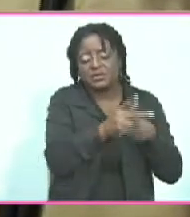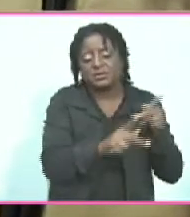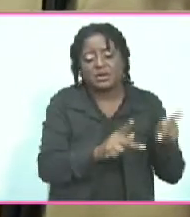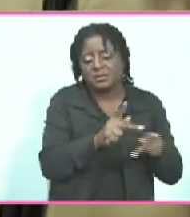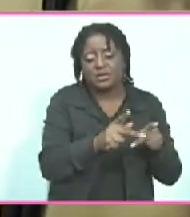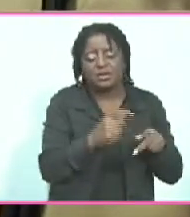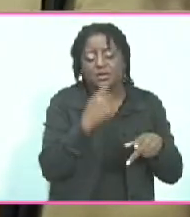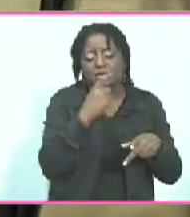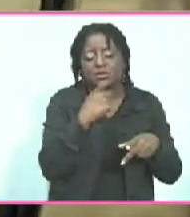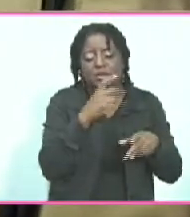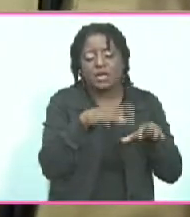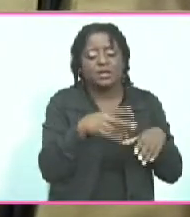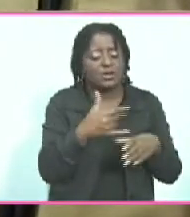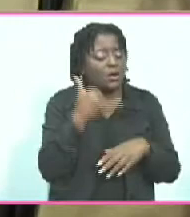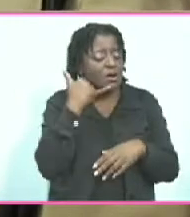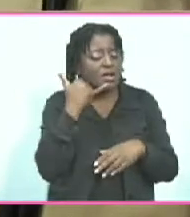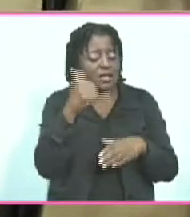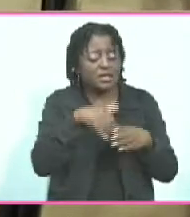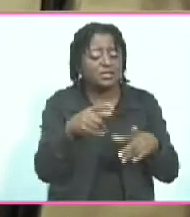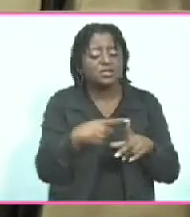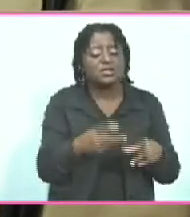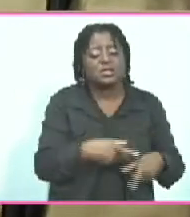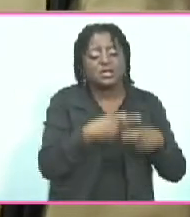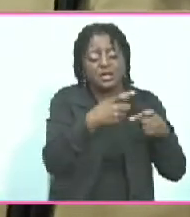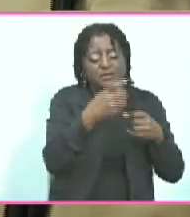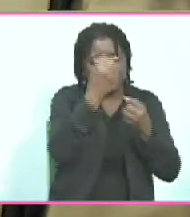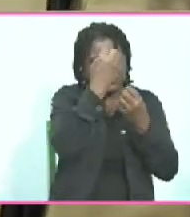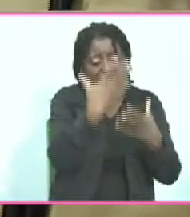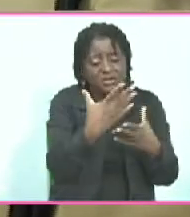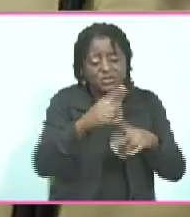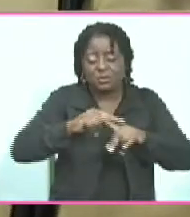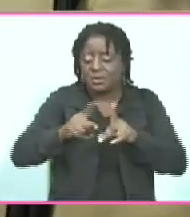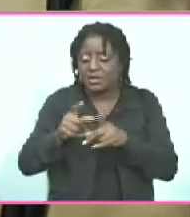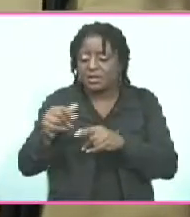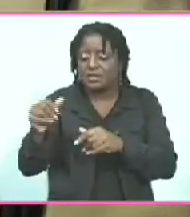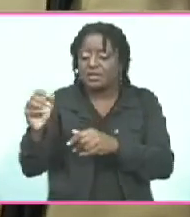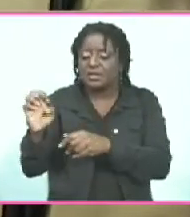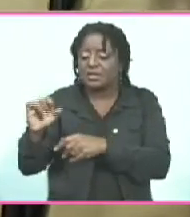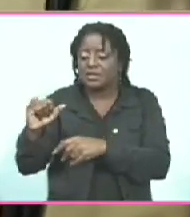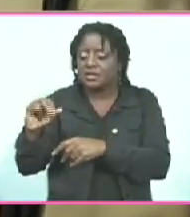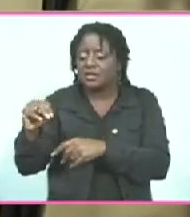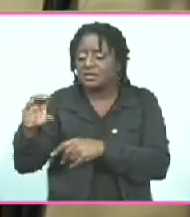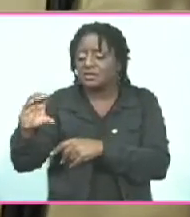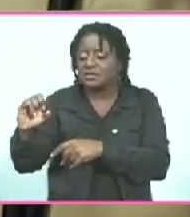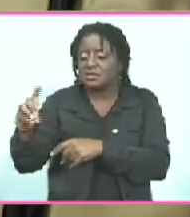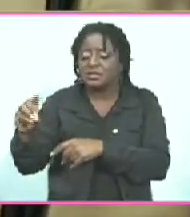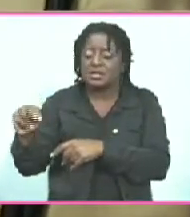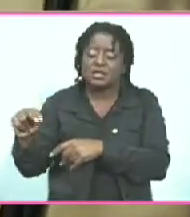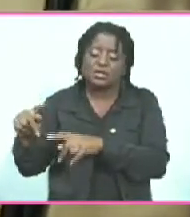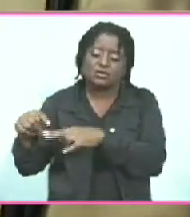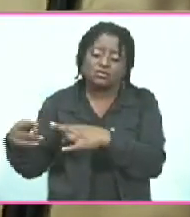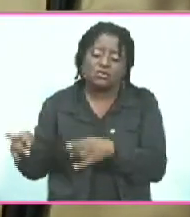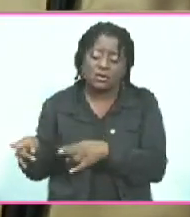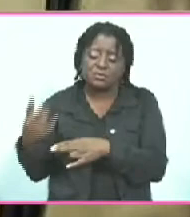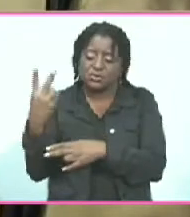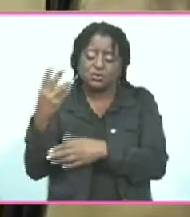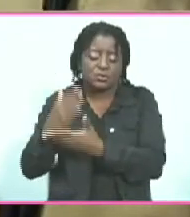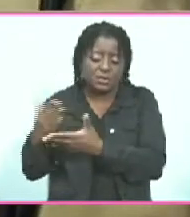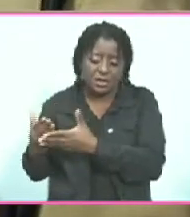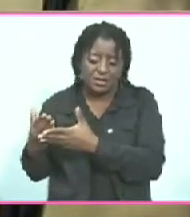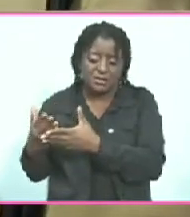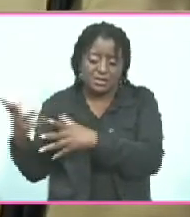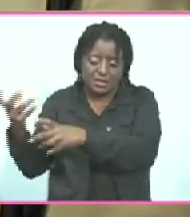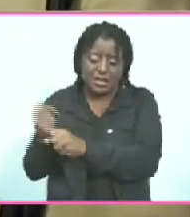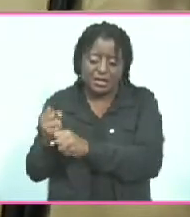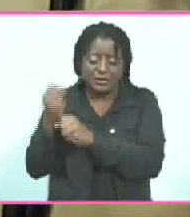give information. But the incident room is twofold. They get information from members of the public.